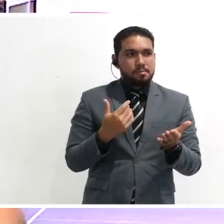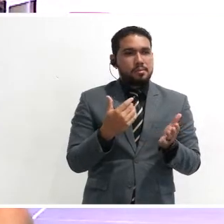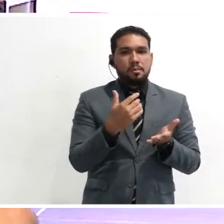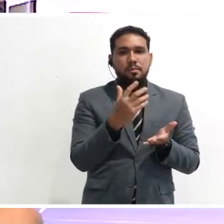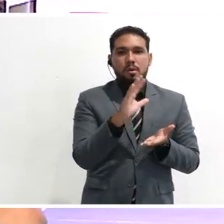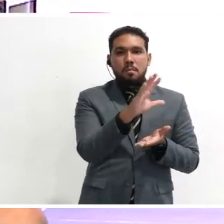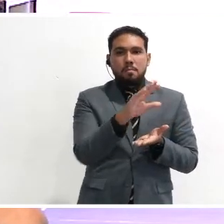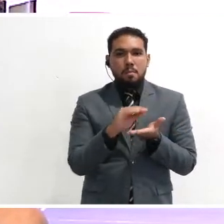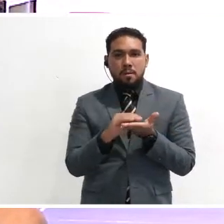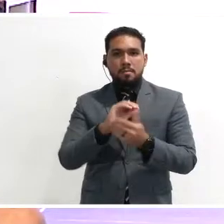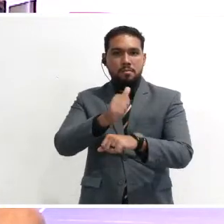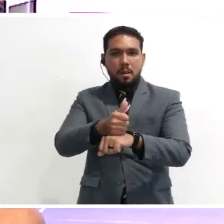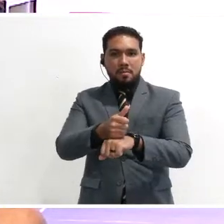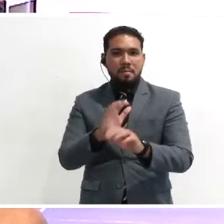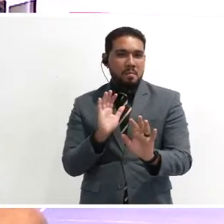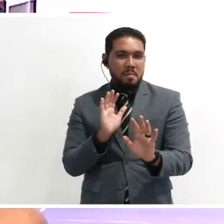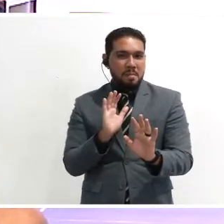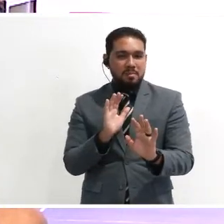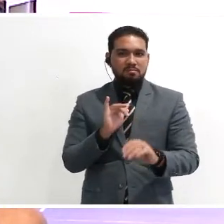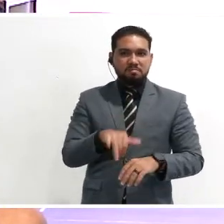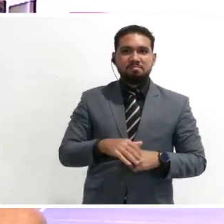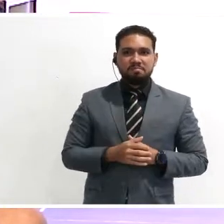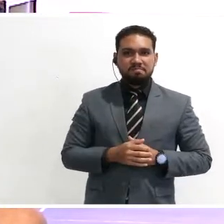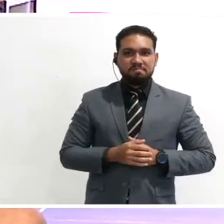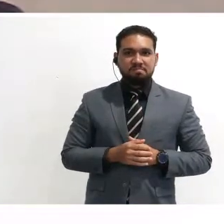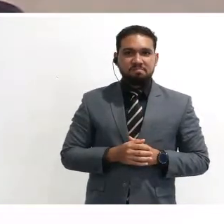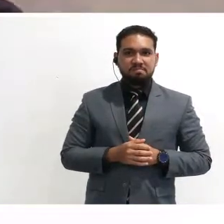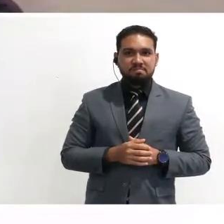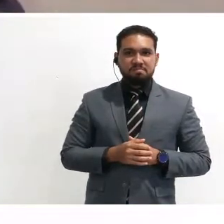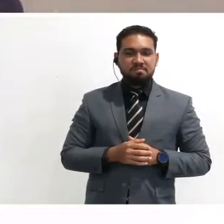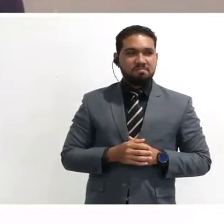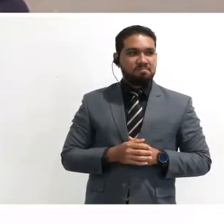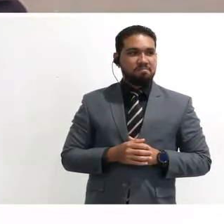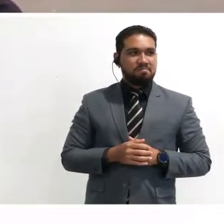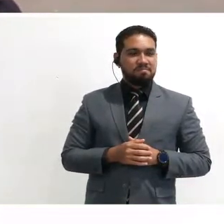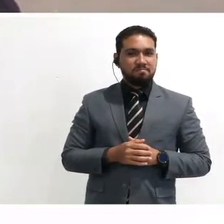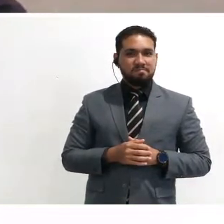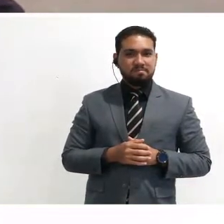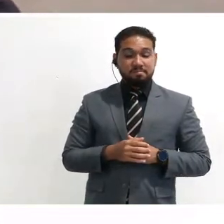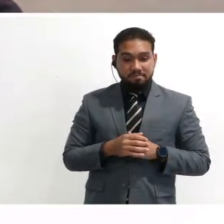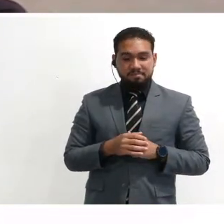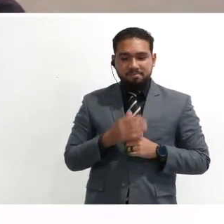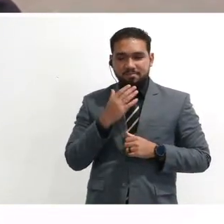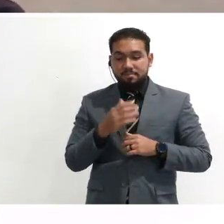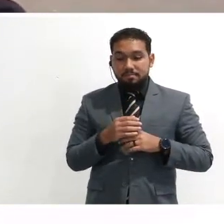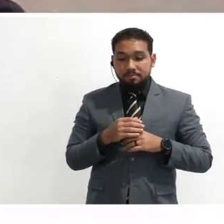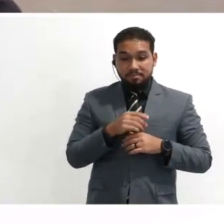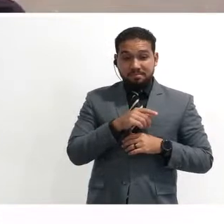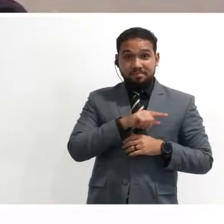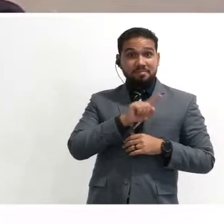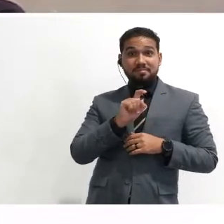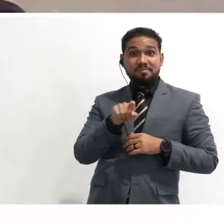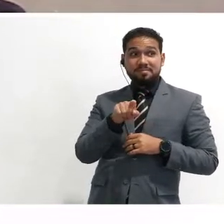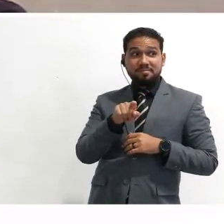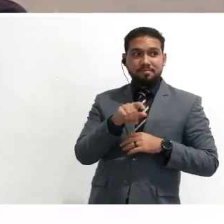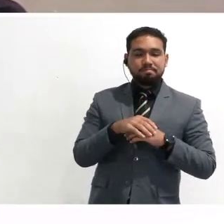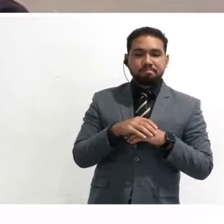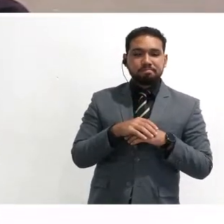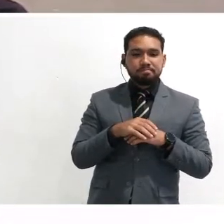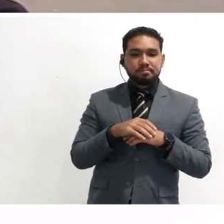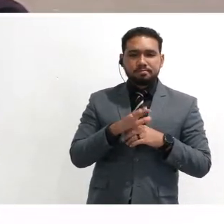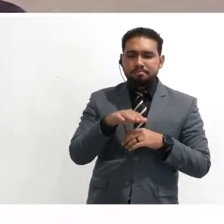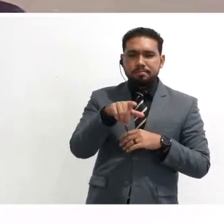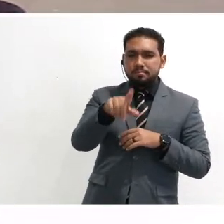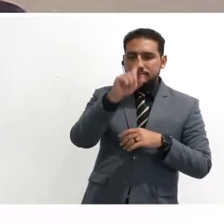Okay. I have a question, Paul. Yeah. Imagine you are the president of the Dominican Republic.